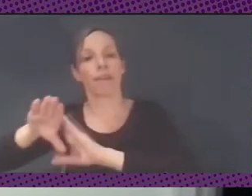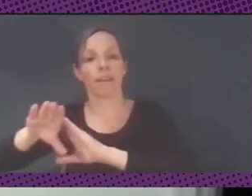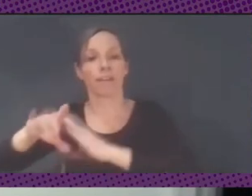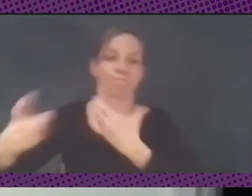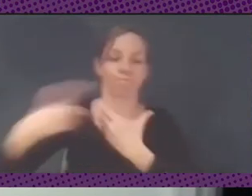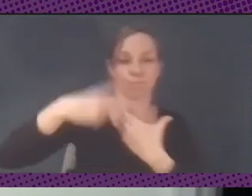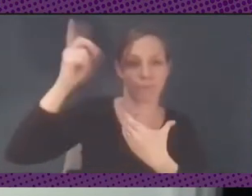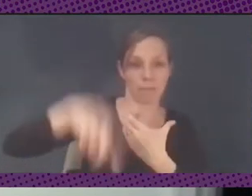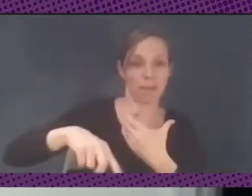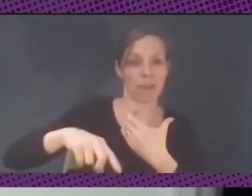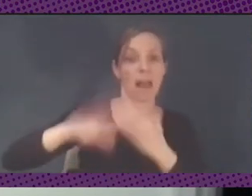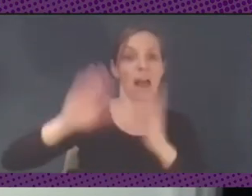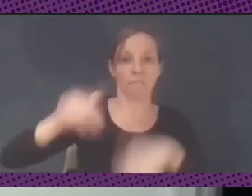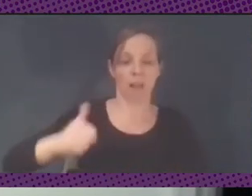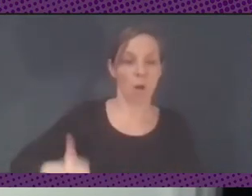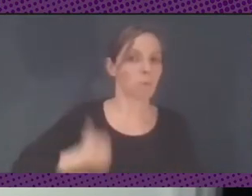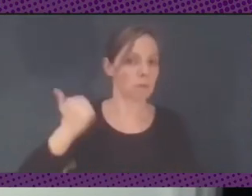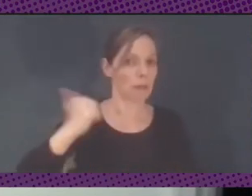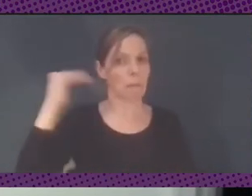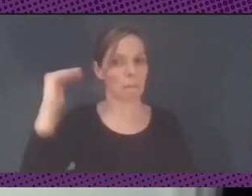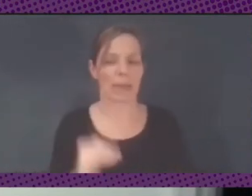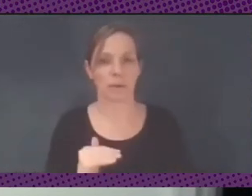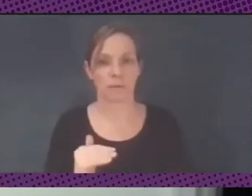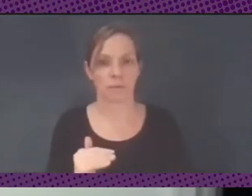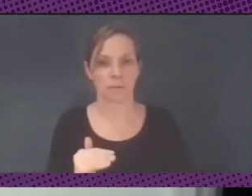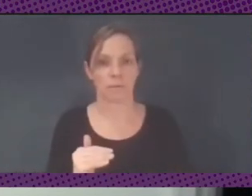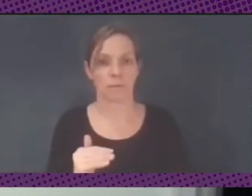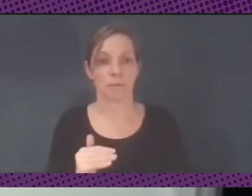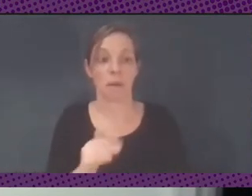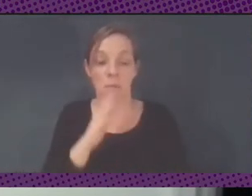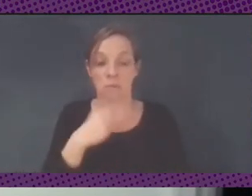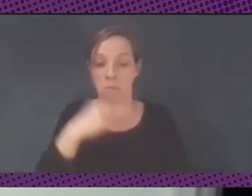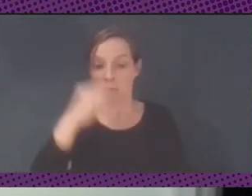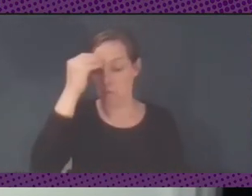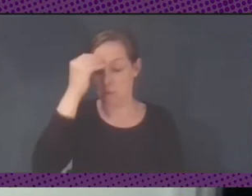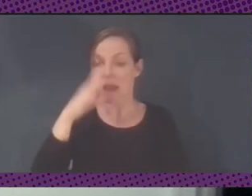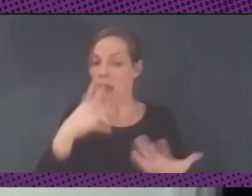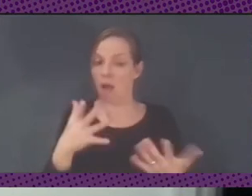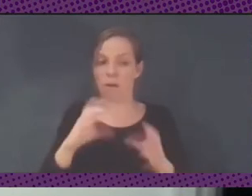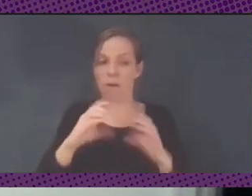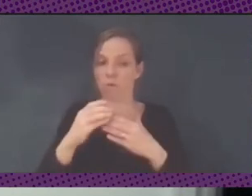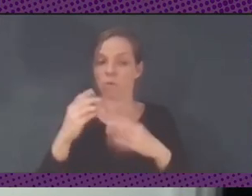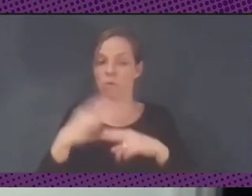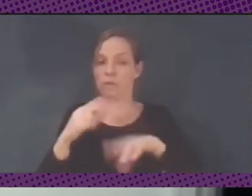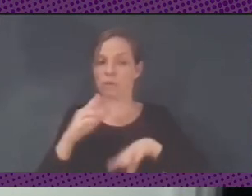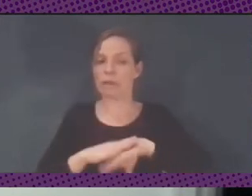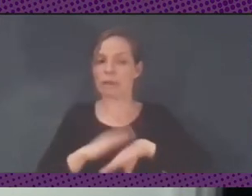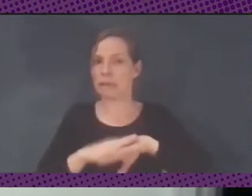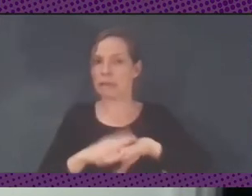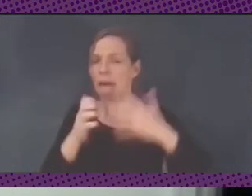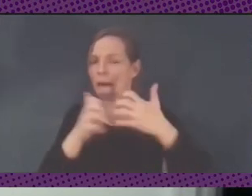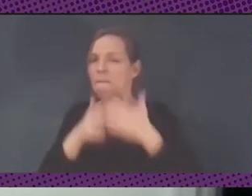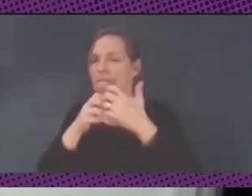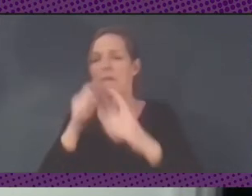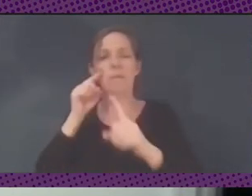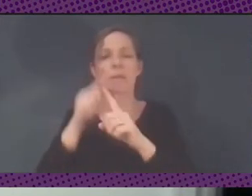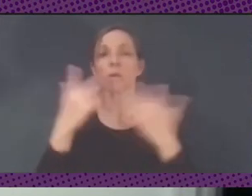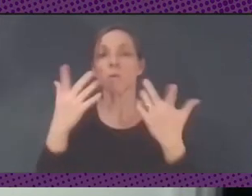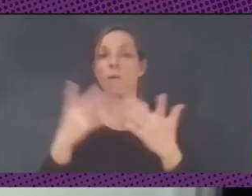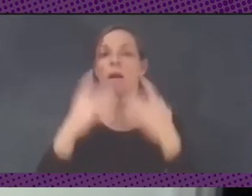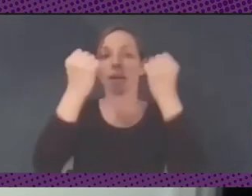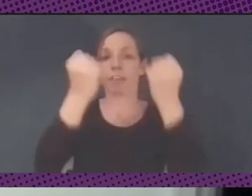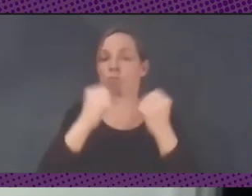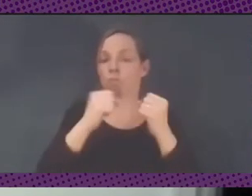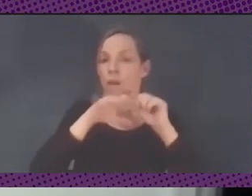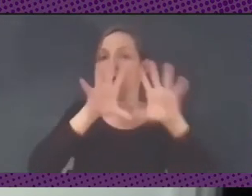for the left is how to occupy the institutions of the state in a way that makes us not only able